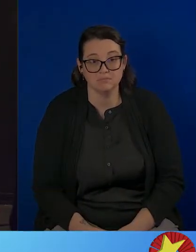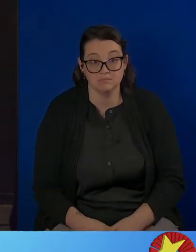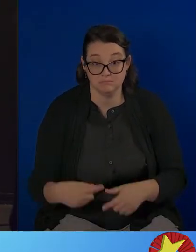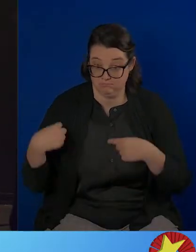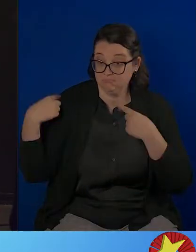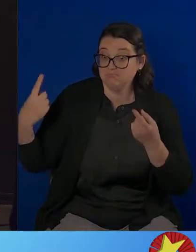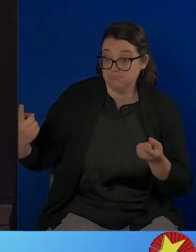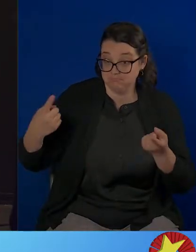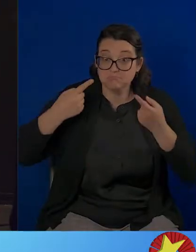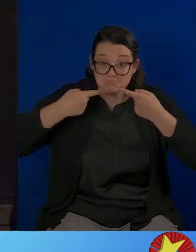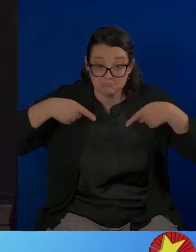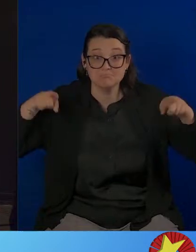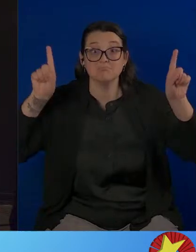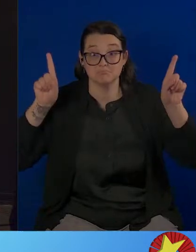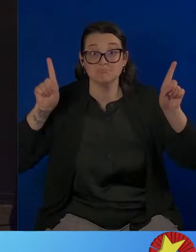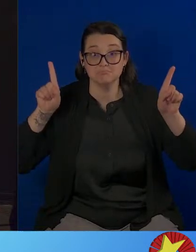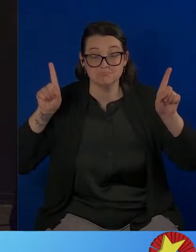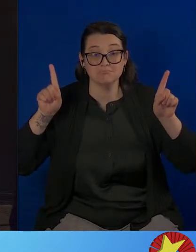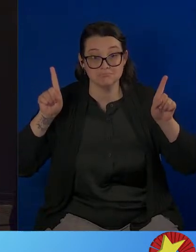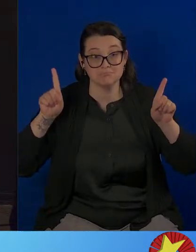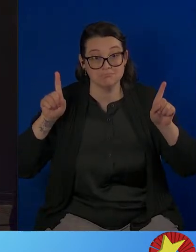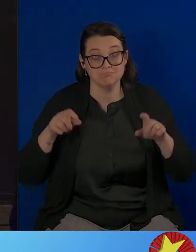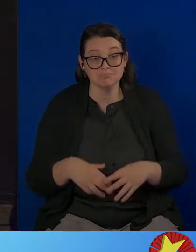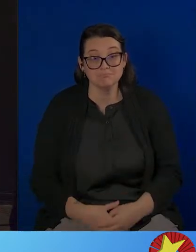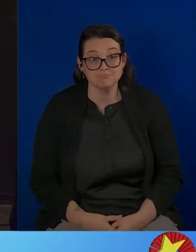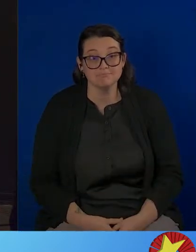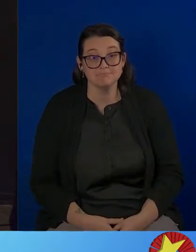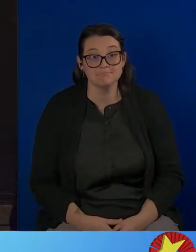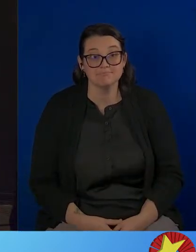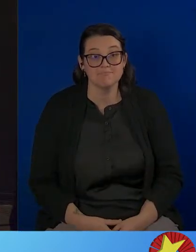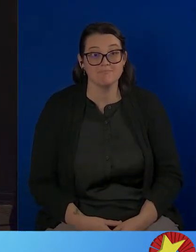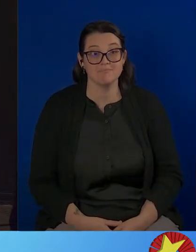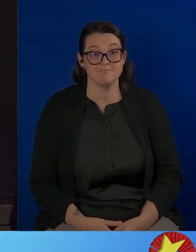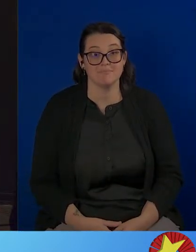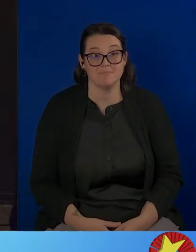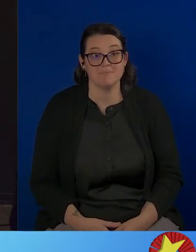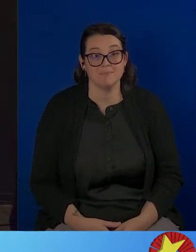We have been successfully doing so.